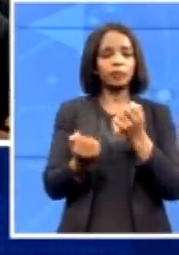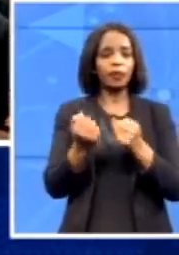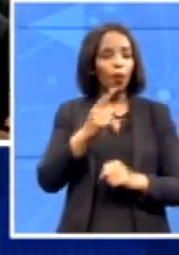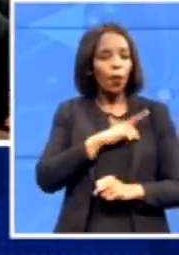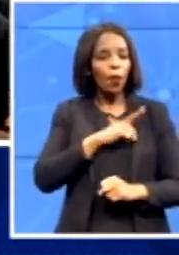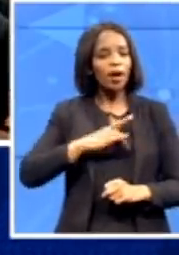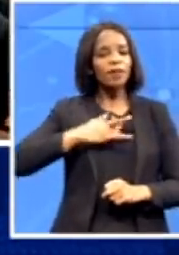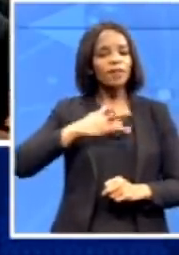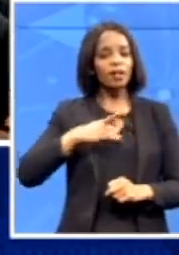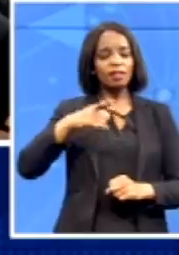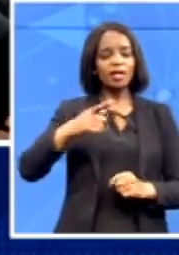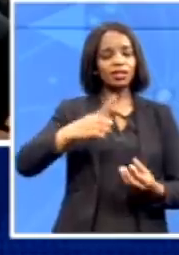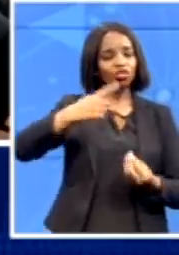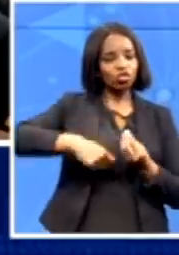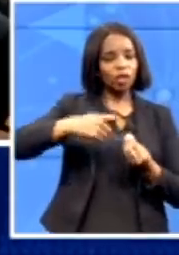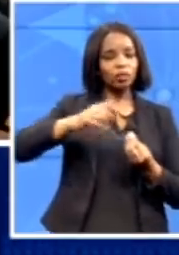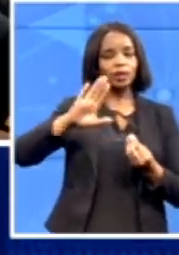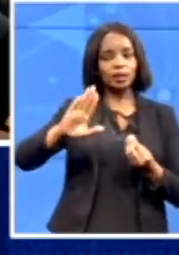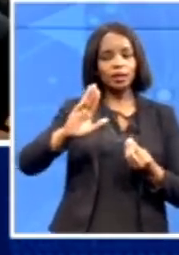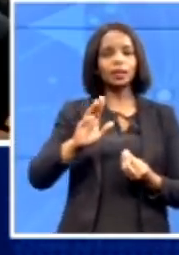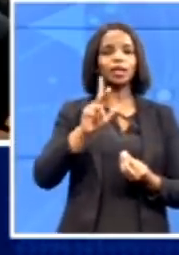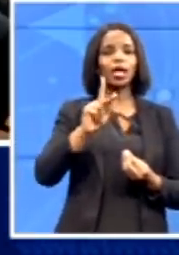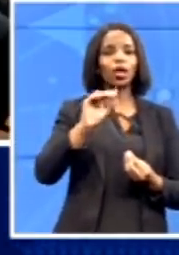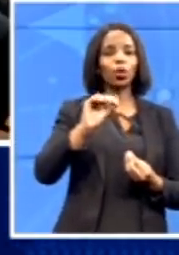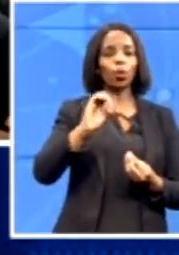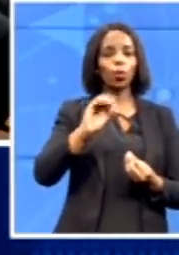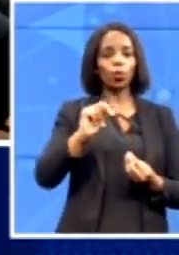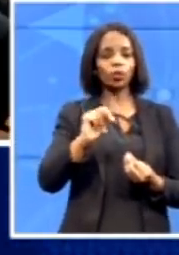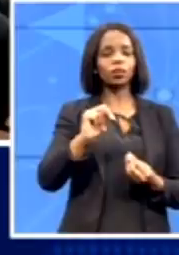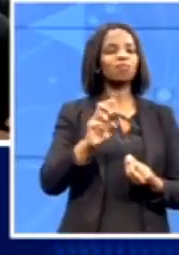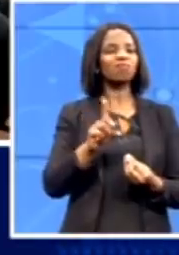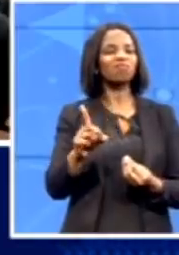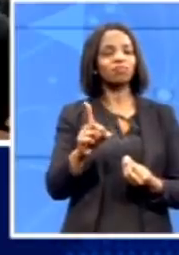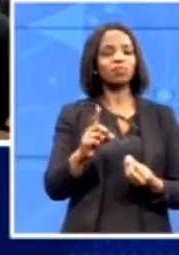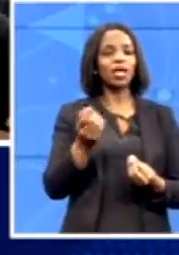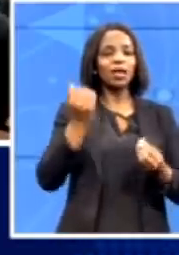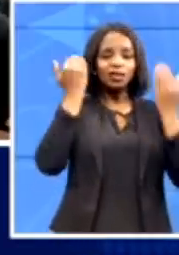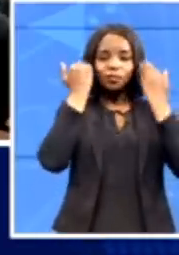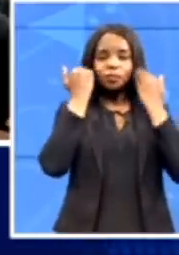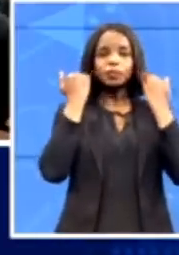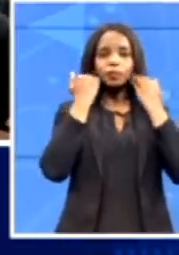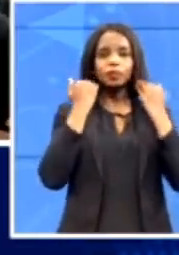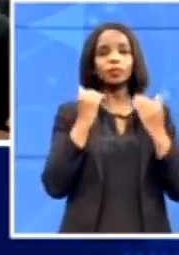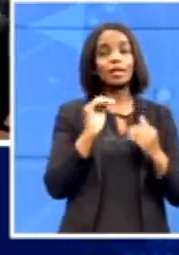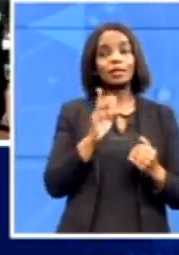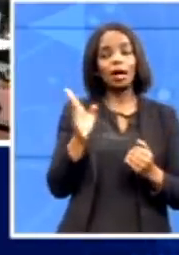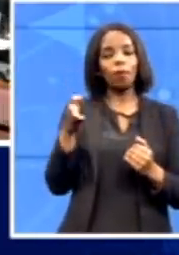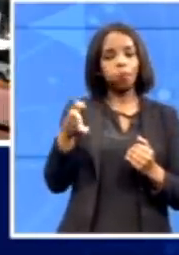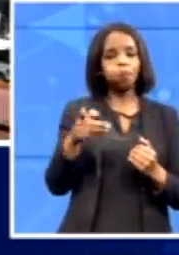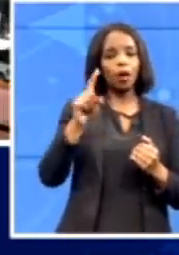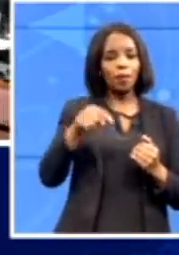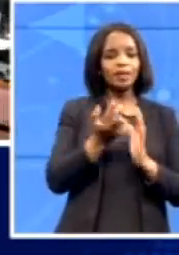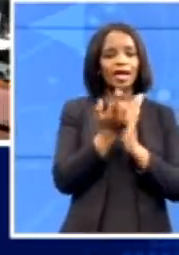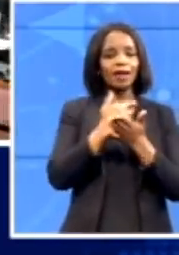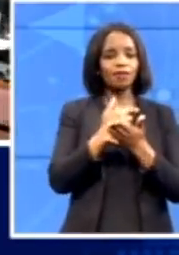Judge Pietermaritzburg, the presiding judge in this matter, should be reviewed. Let me just bring in